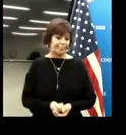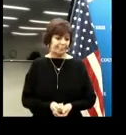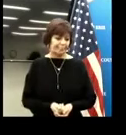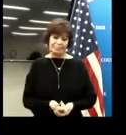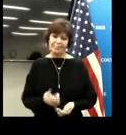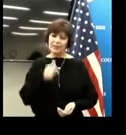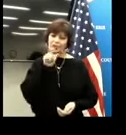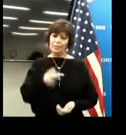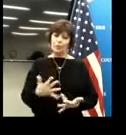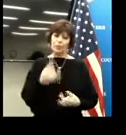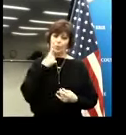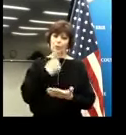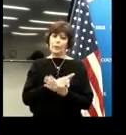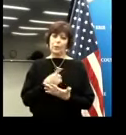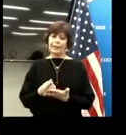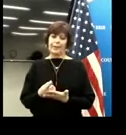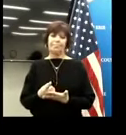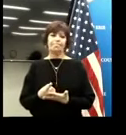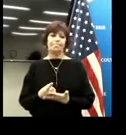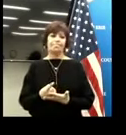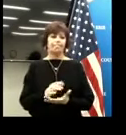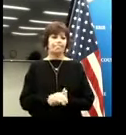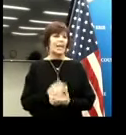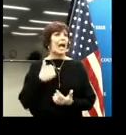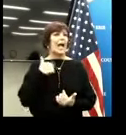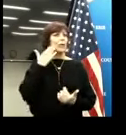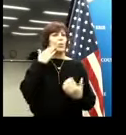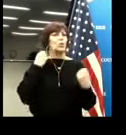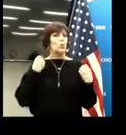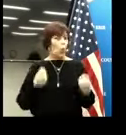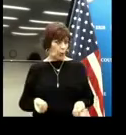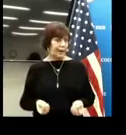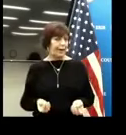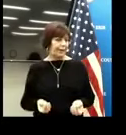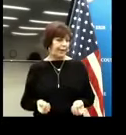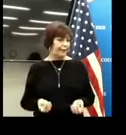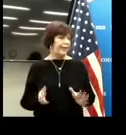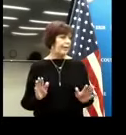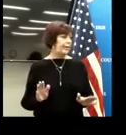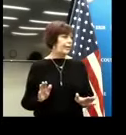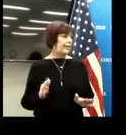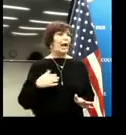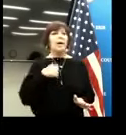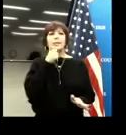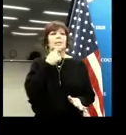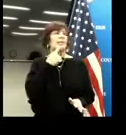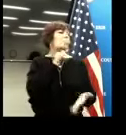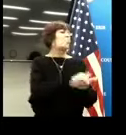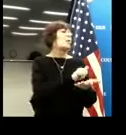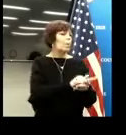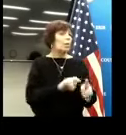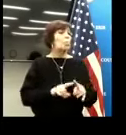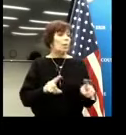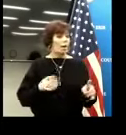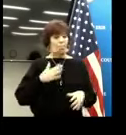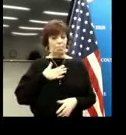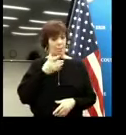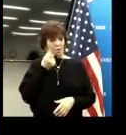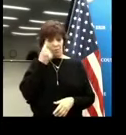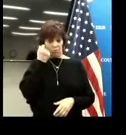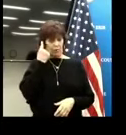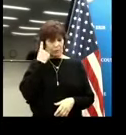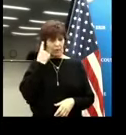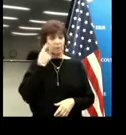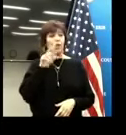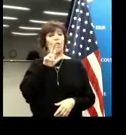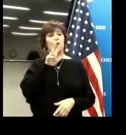I have no one. Now, I could say it, I'm not going to say it didn't happen, but my understanding is it's basically